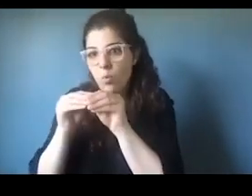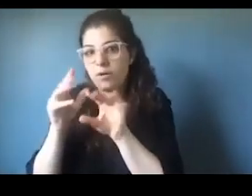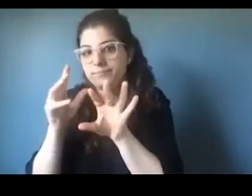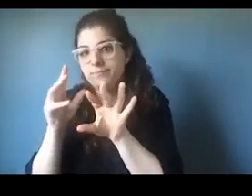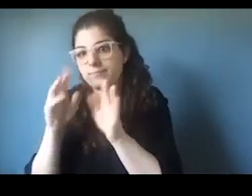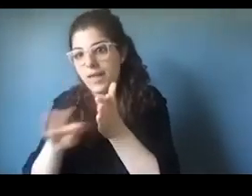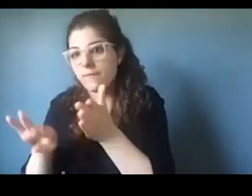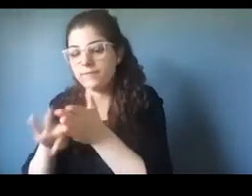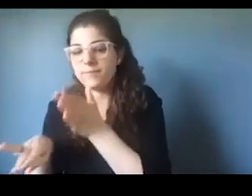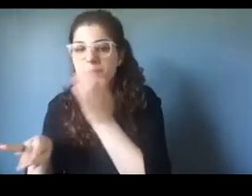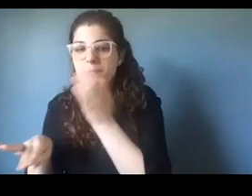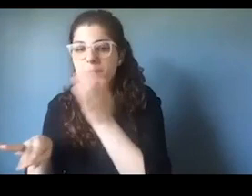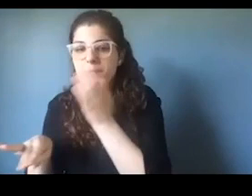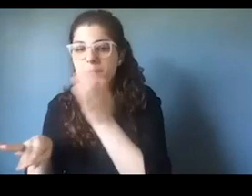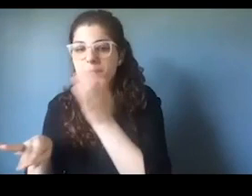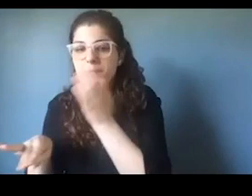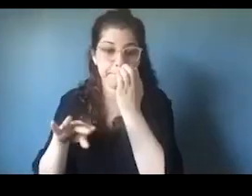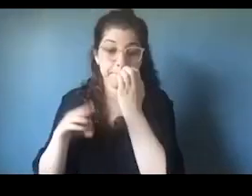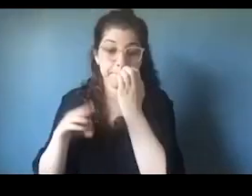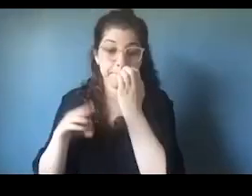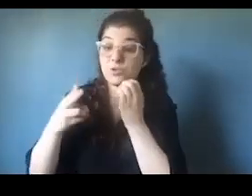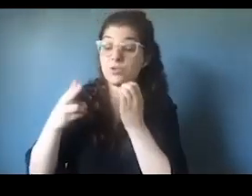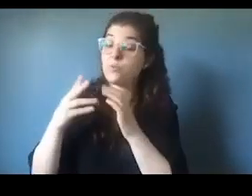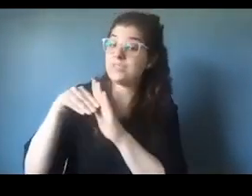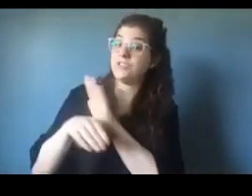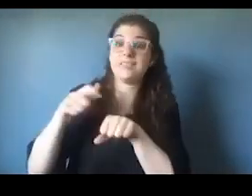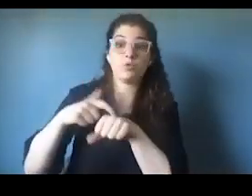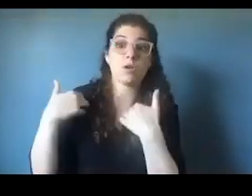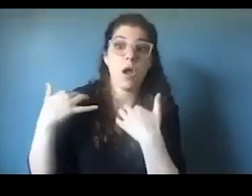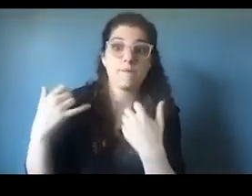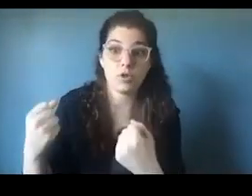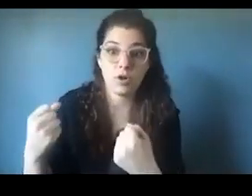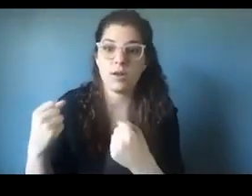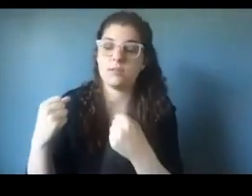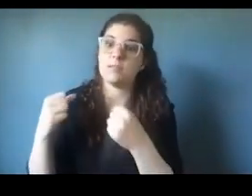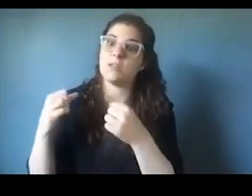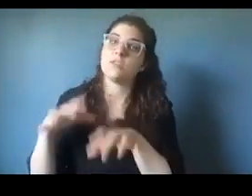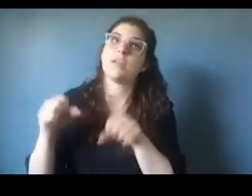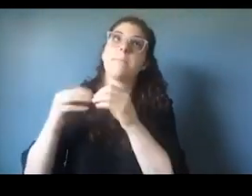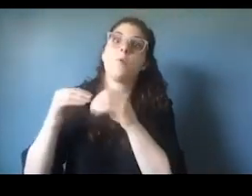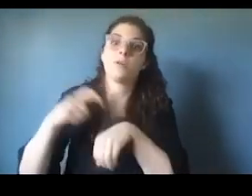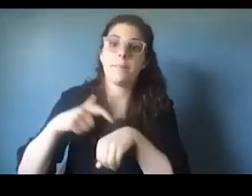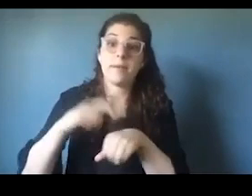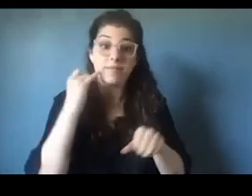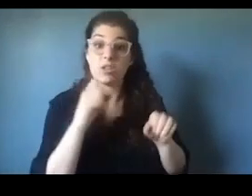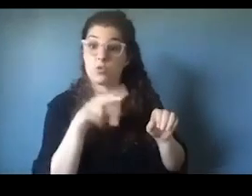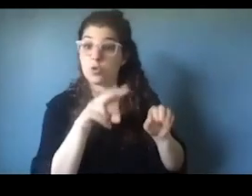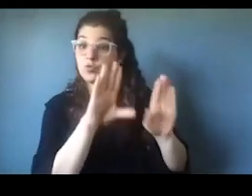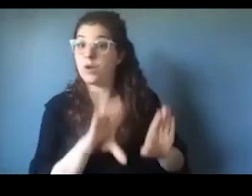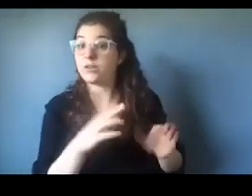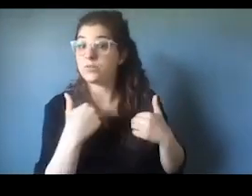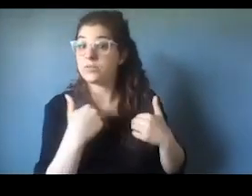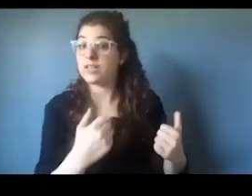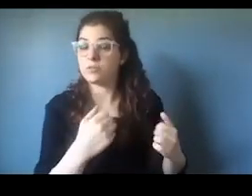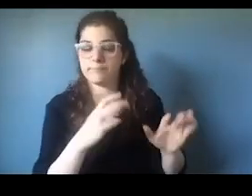The lesson of history is that recessions take a long time to recover from, and they're taking longer and longer. So if we look at the Great Recession, okay, where